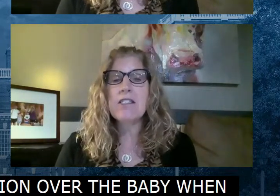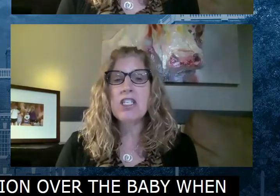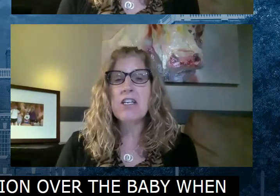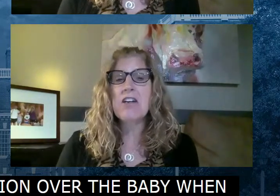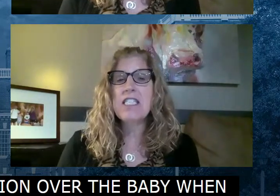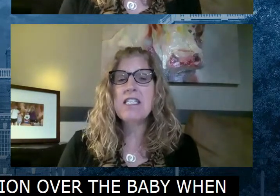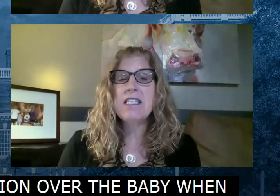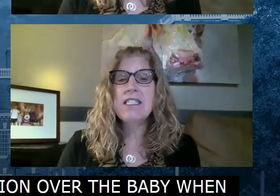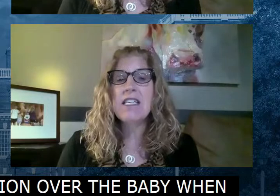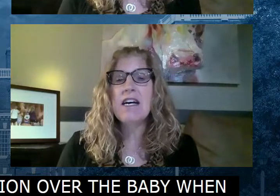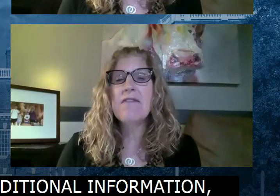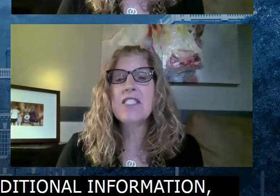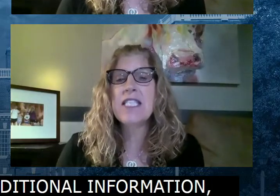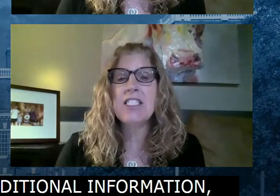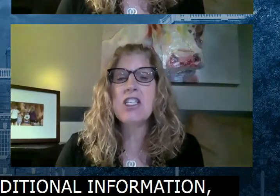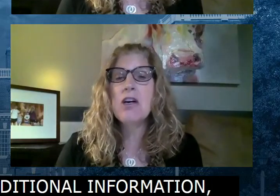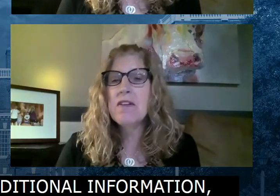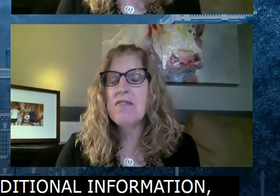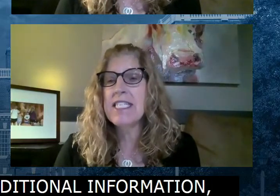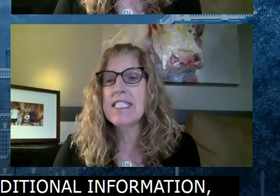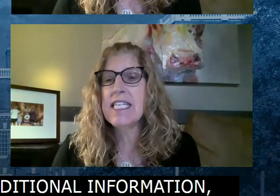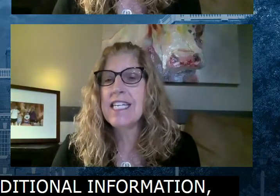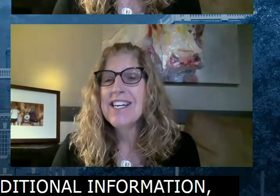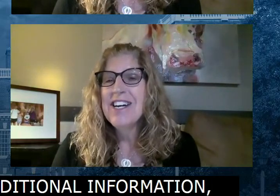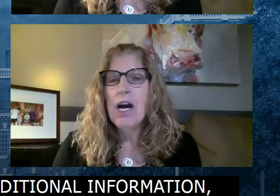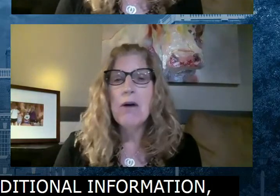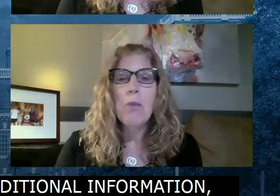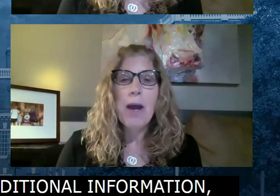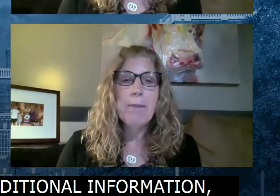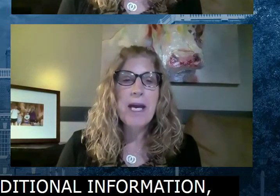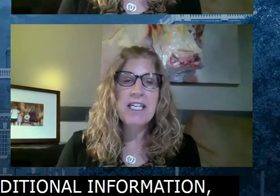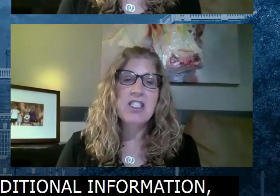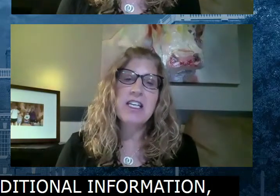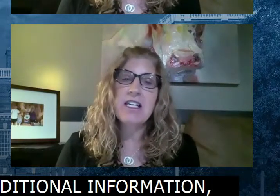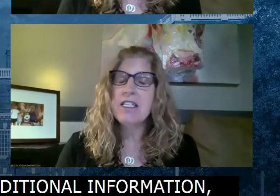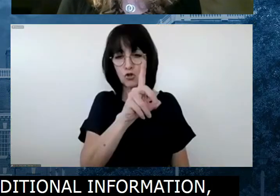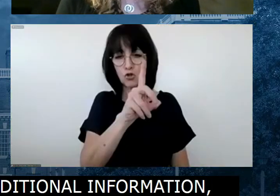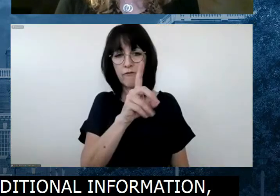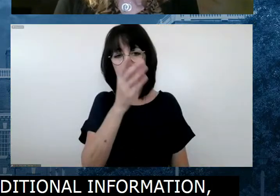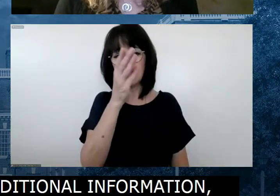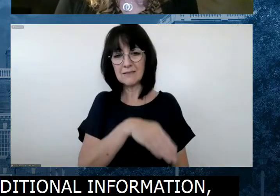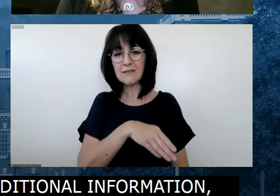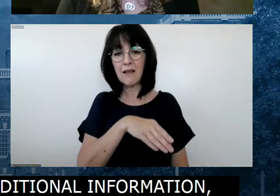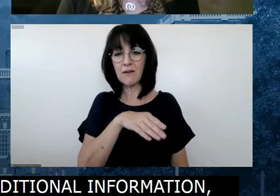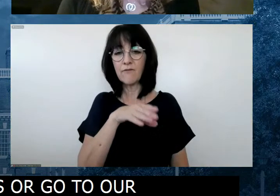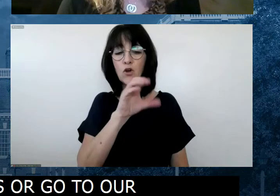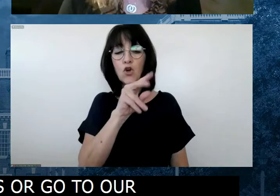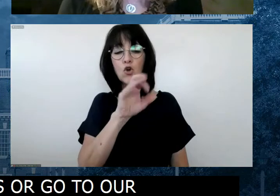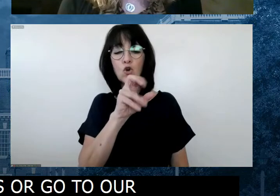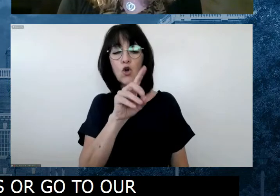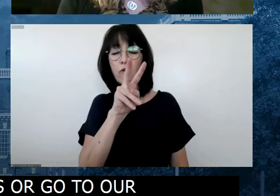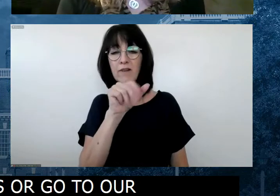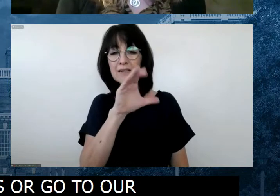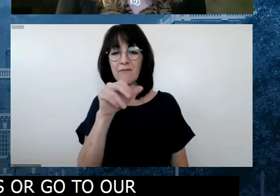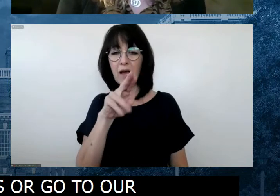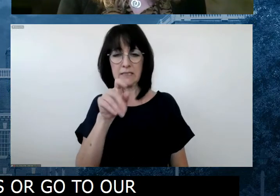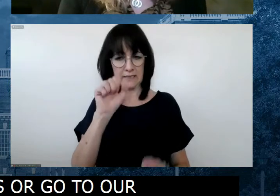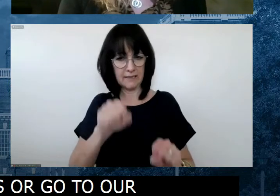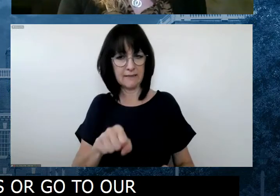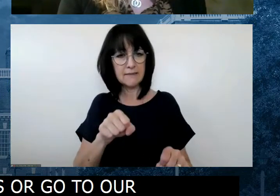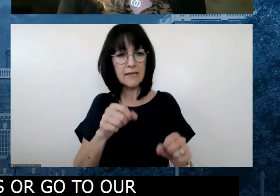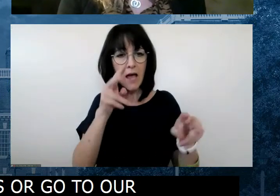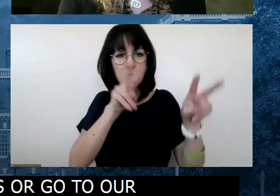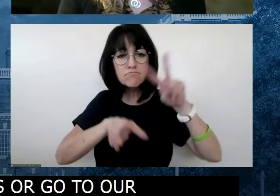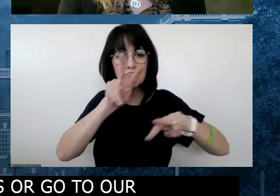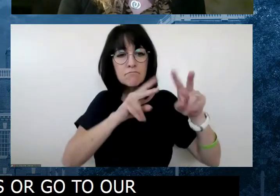monitoring section on our de.gov/COVID vaccine webpage to get additional information. Now